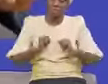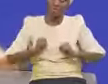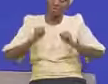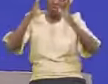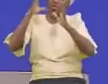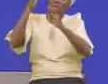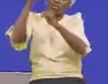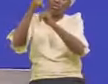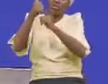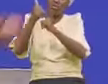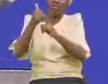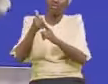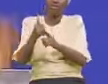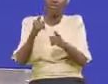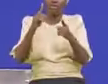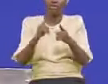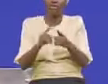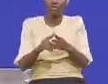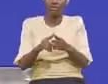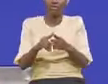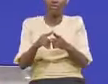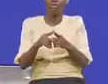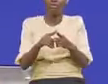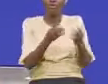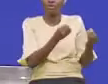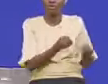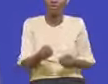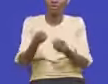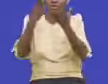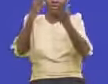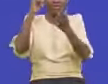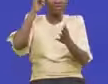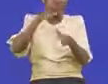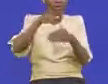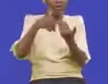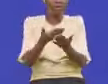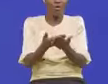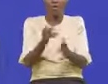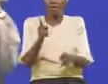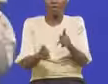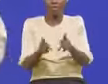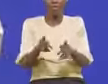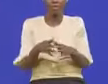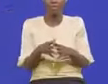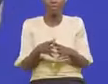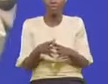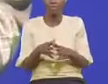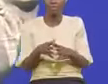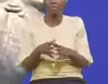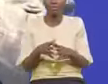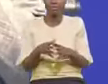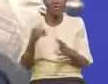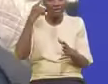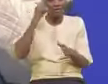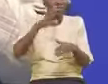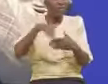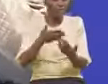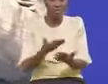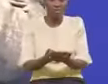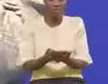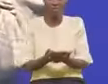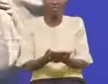to ransom as ransom for all. Am si cho edukwina abefwekede amokata tala